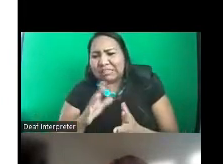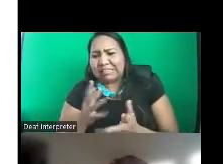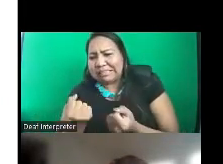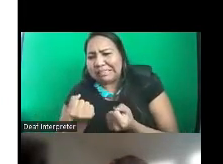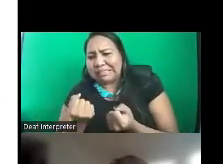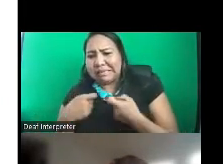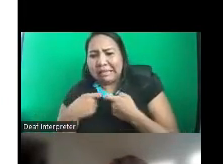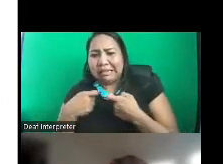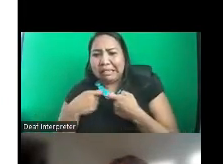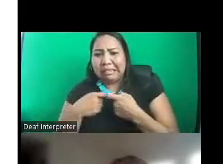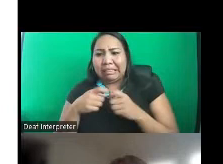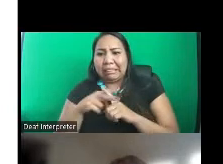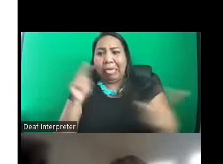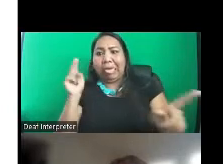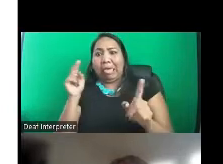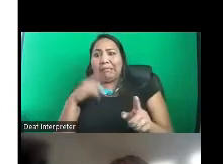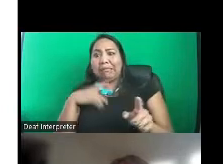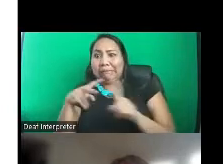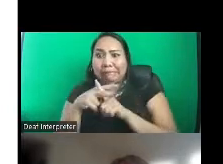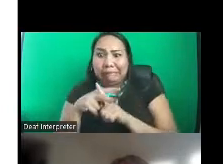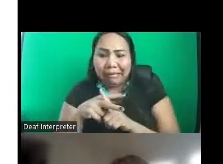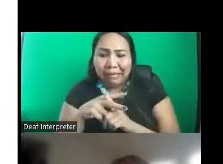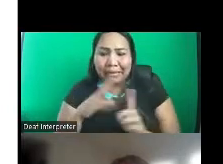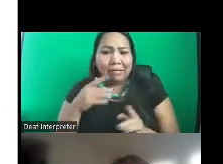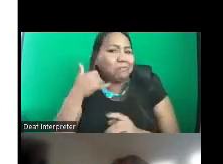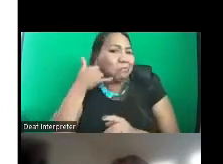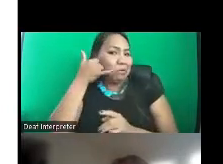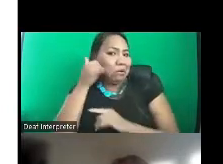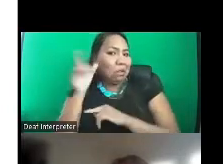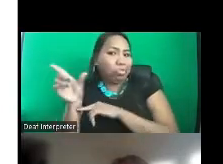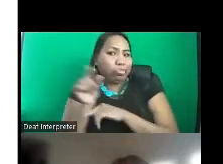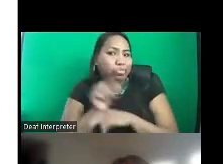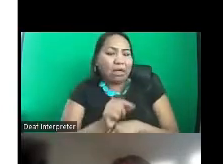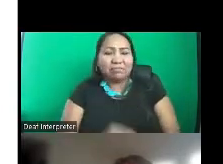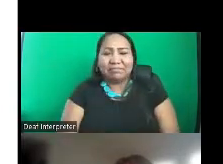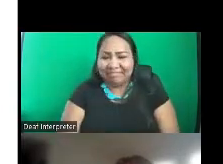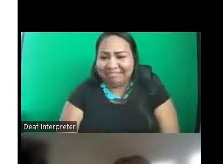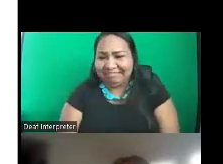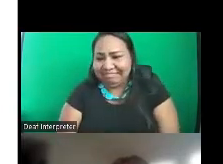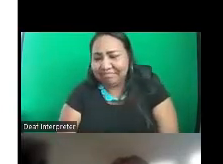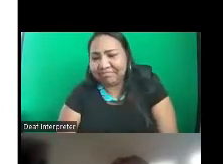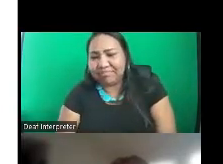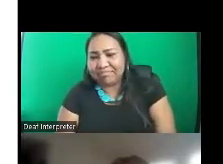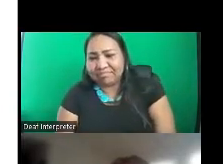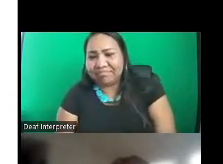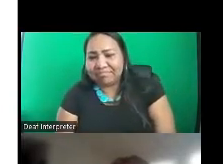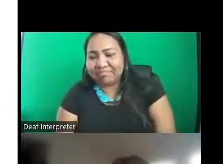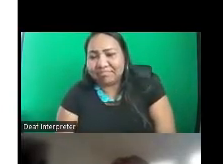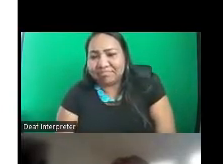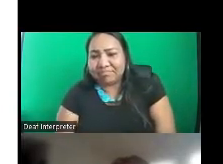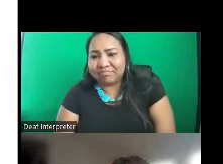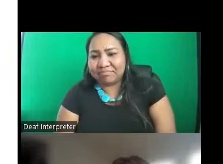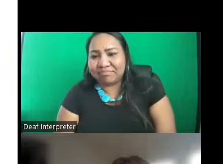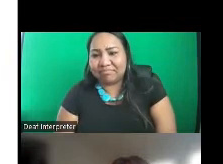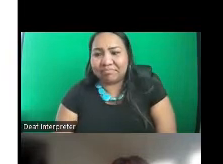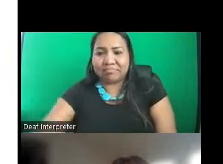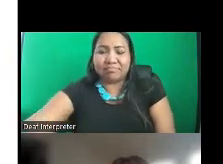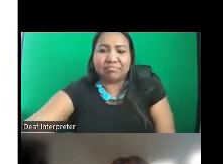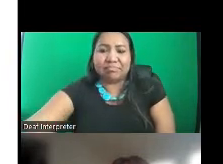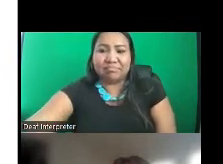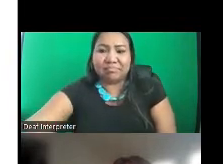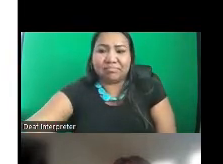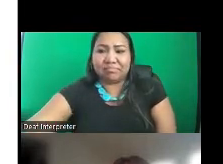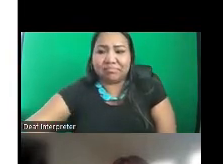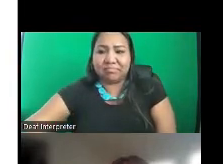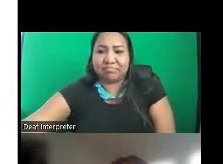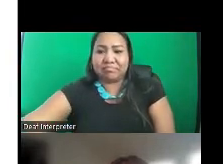low batteries. Okay, so that was a very warm Indigenous